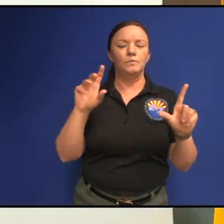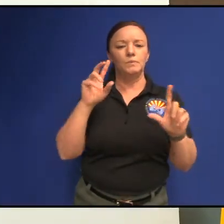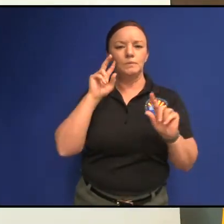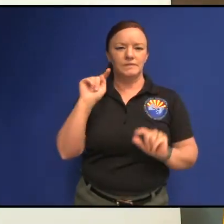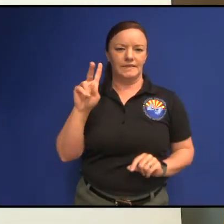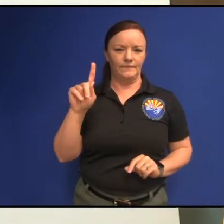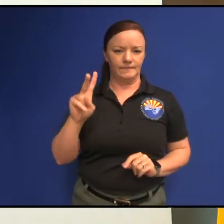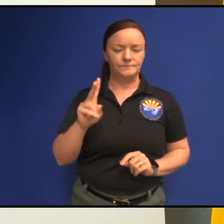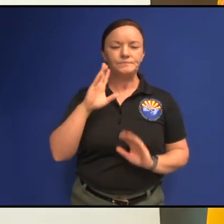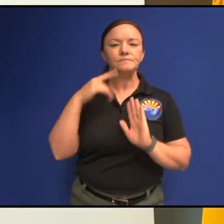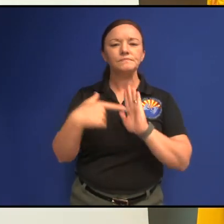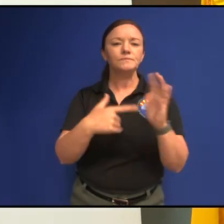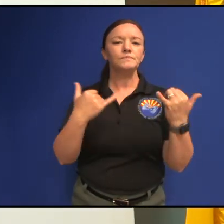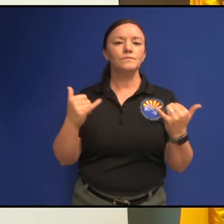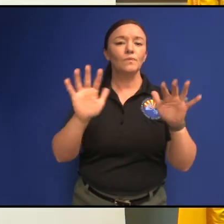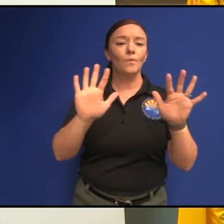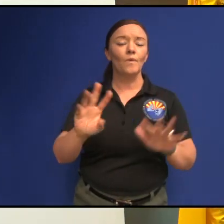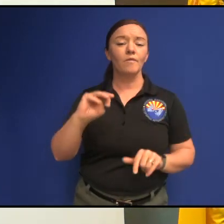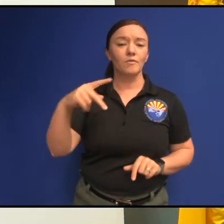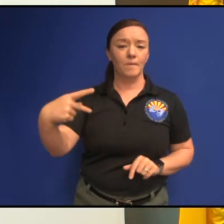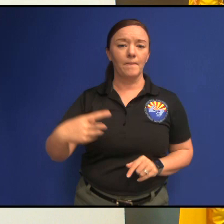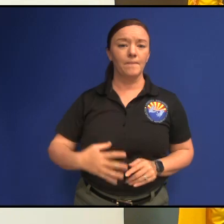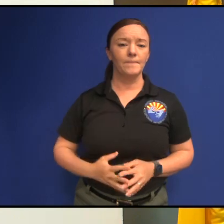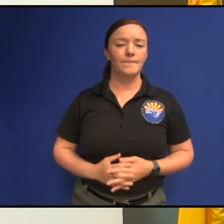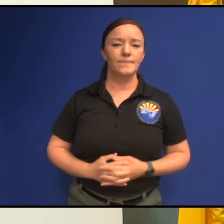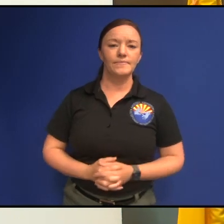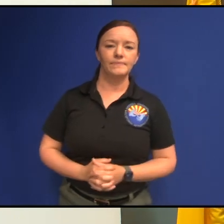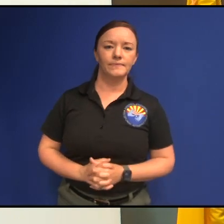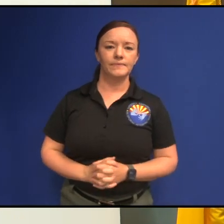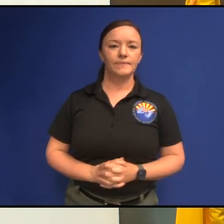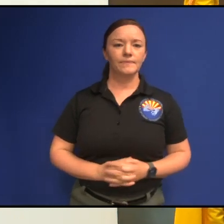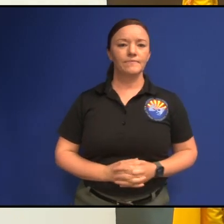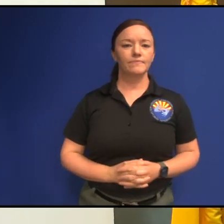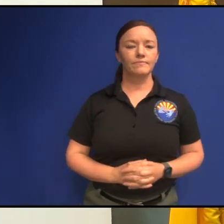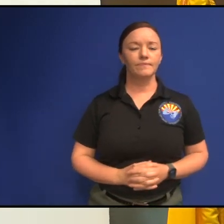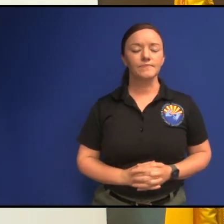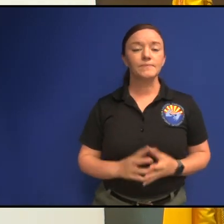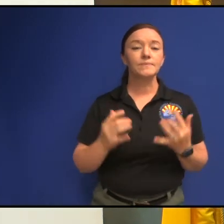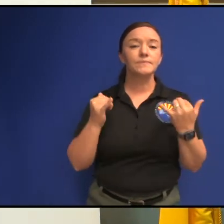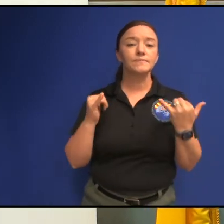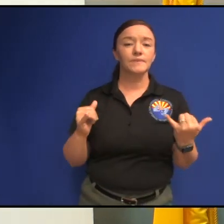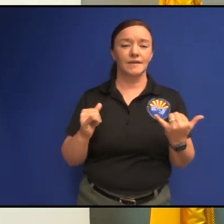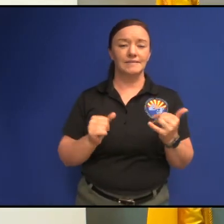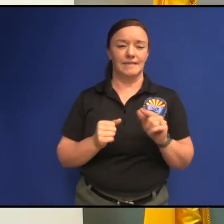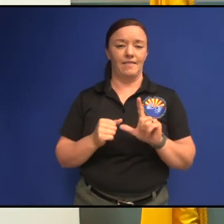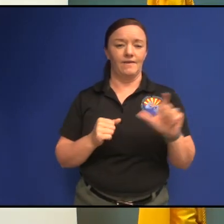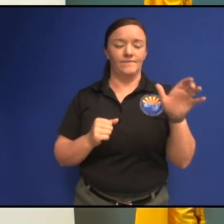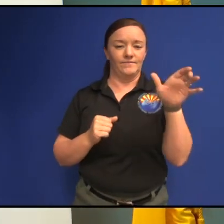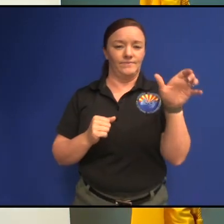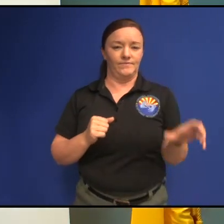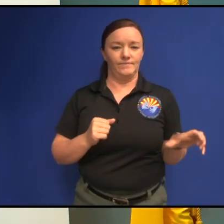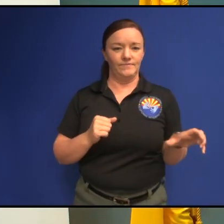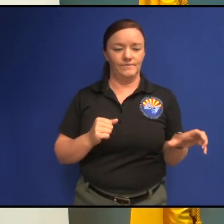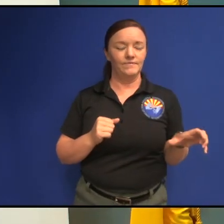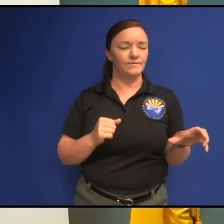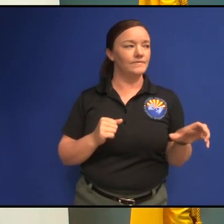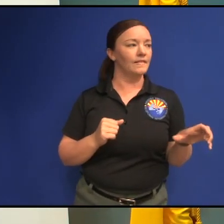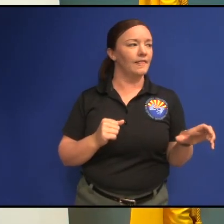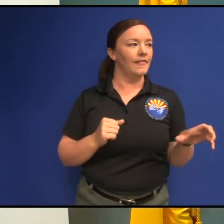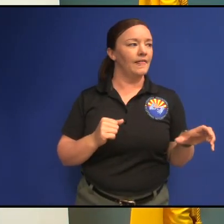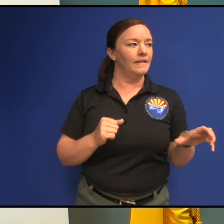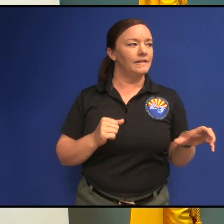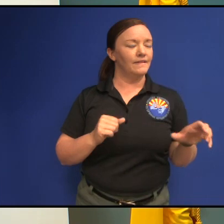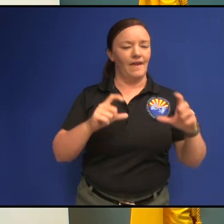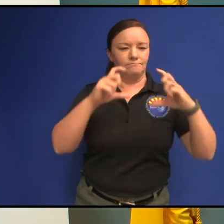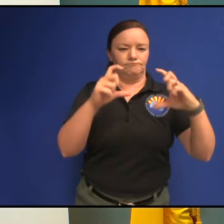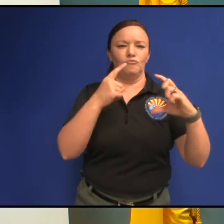and we'll show you today's weather map. So here we are today on the left-hand side, and we're in this circle. And